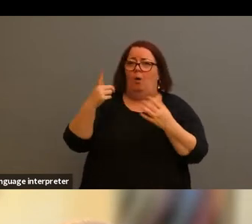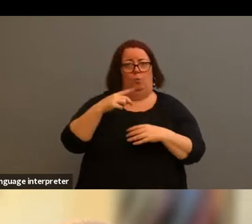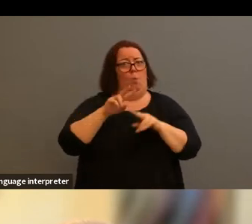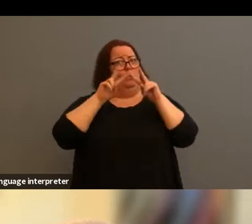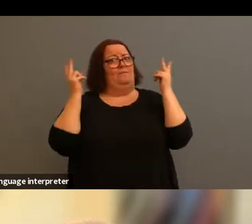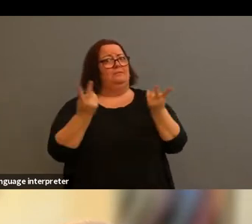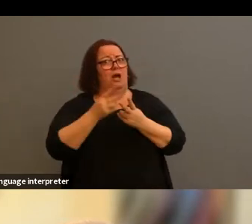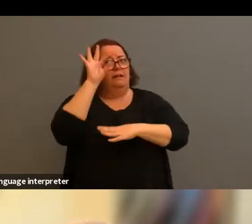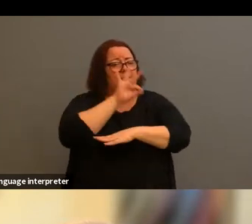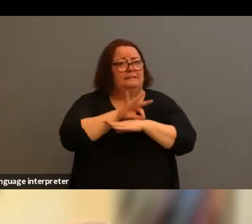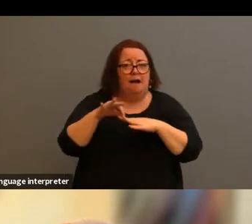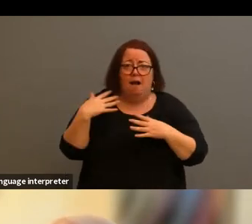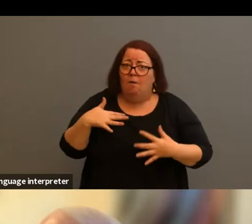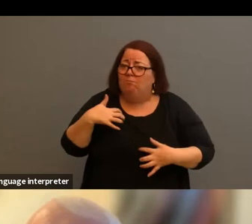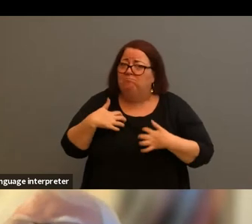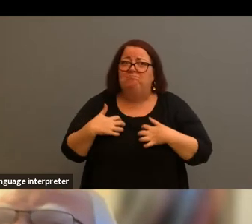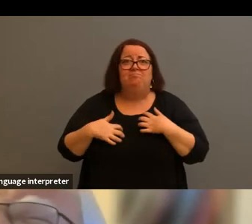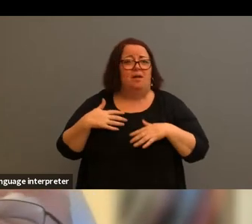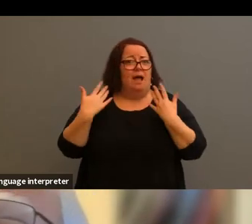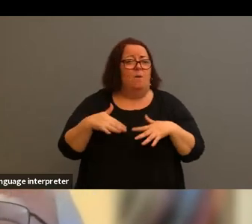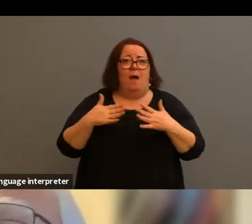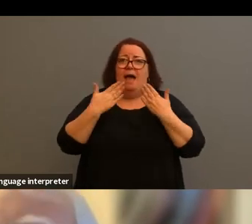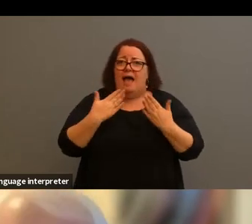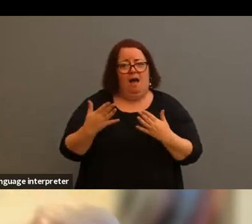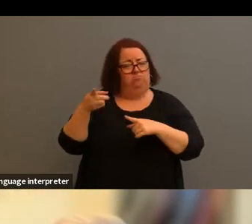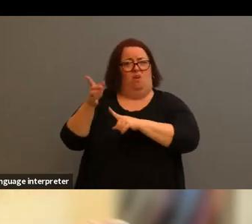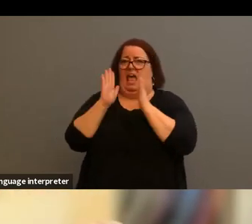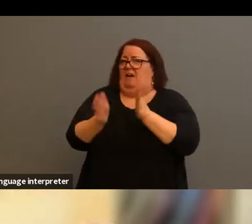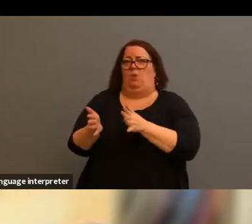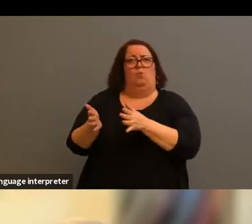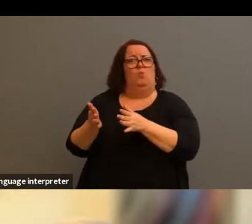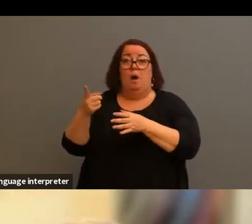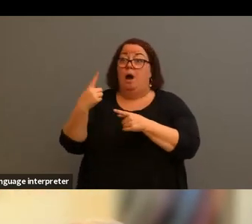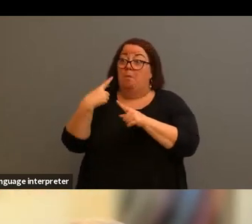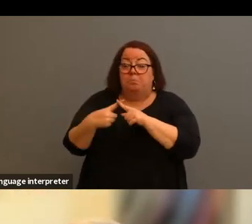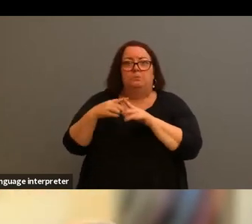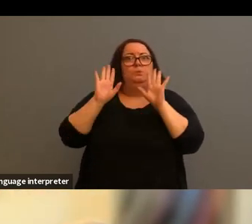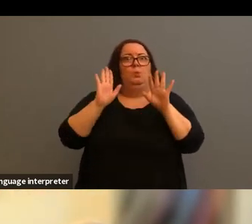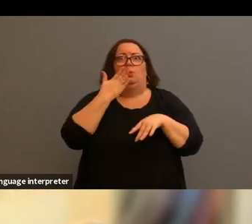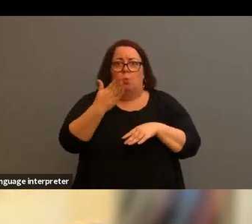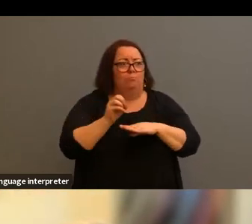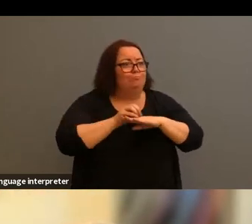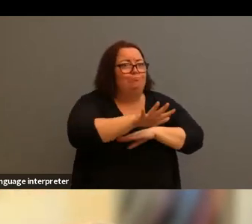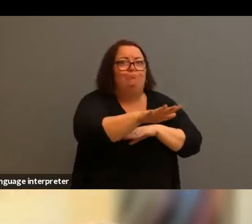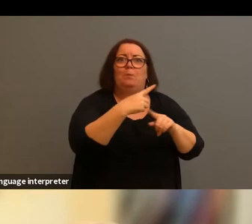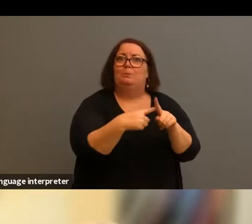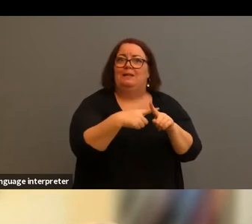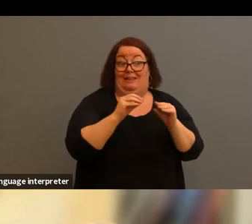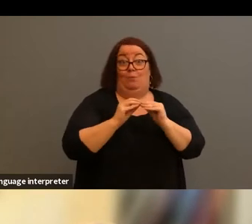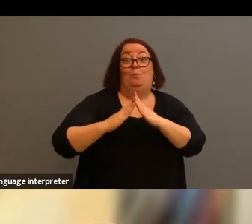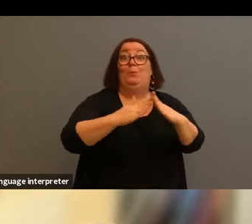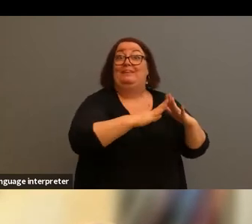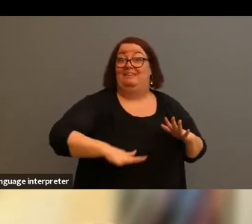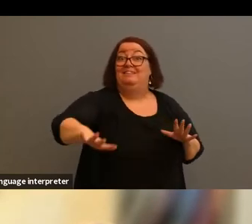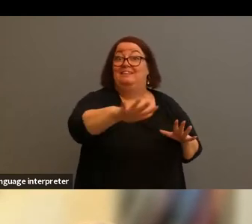benefits the whole building of our community. So I think there are a lot of knowledge and good